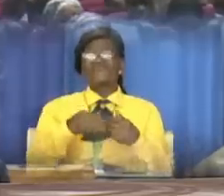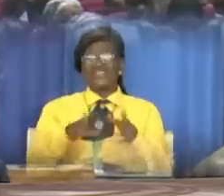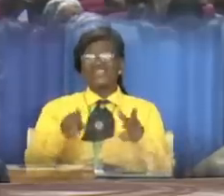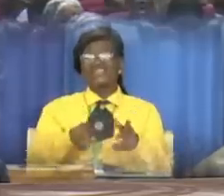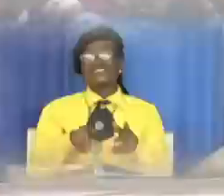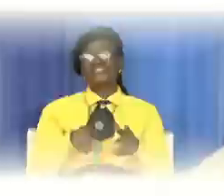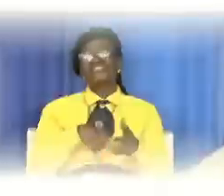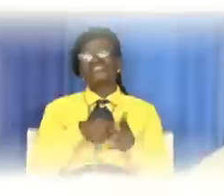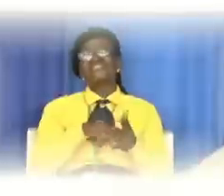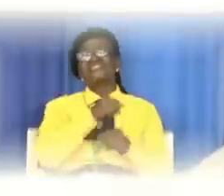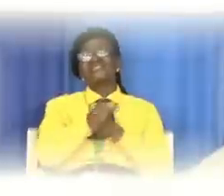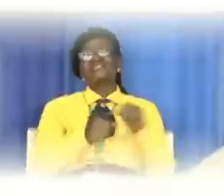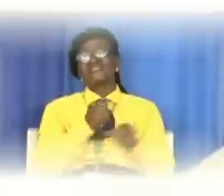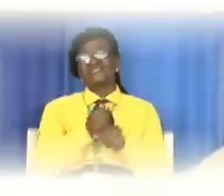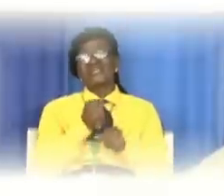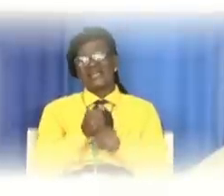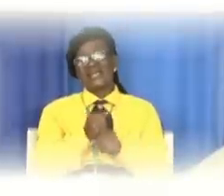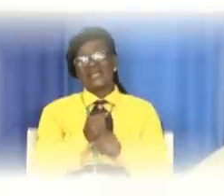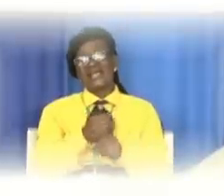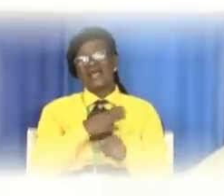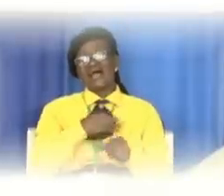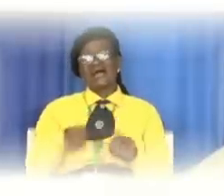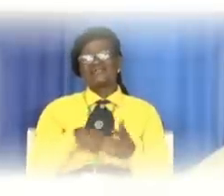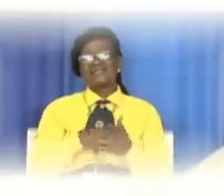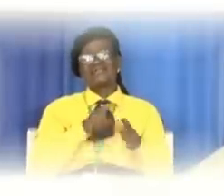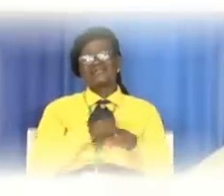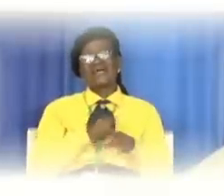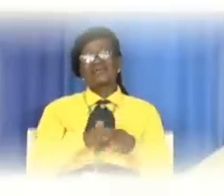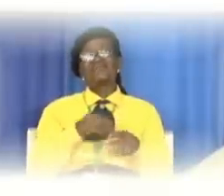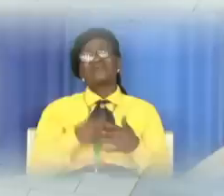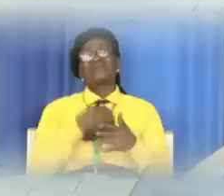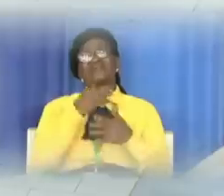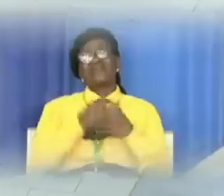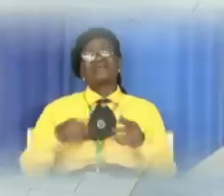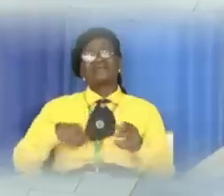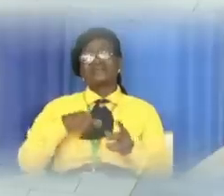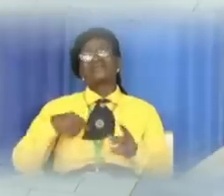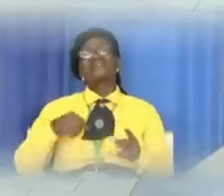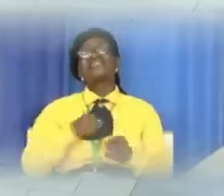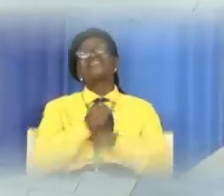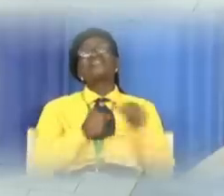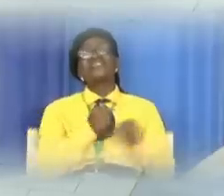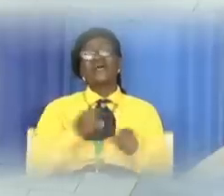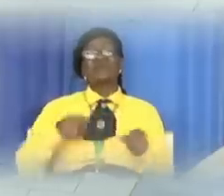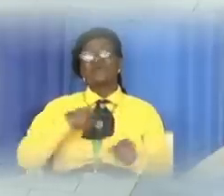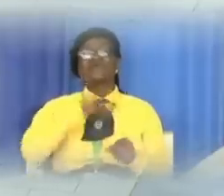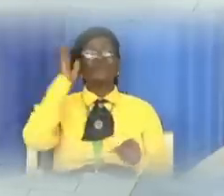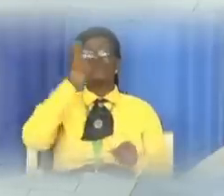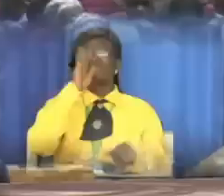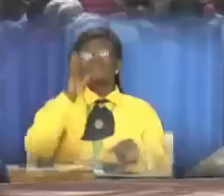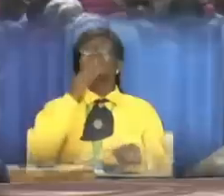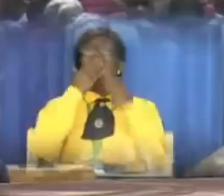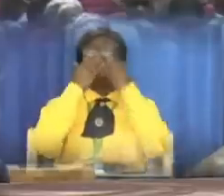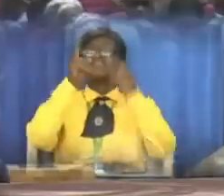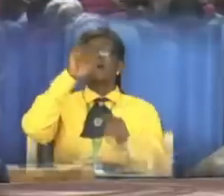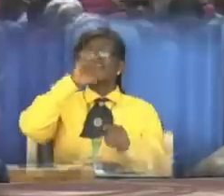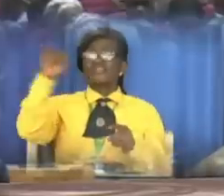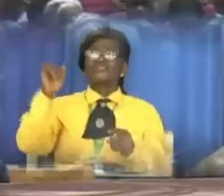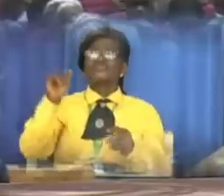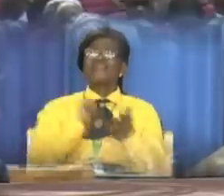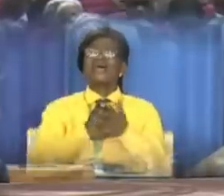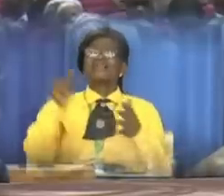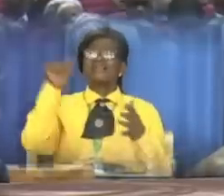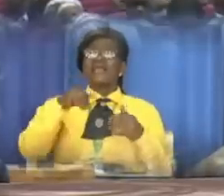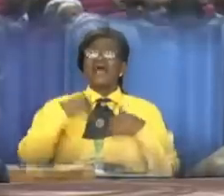people in Jesus' name. Thank you, my Father and my God. In Jesus' mighty name, we have